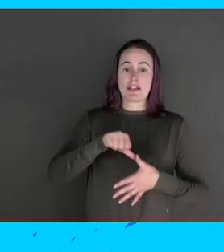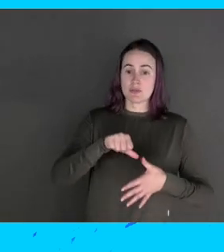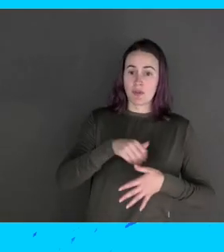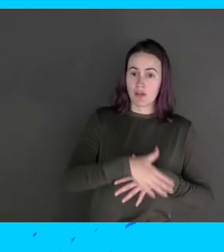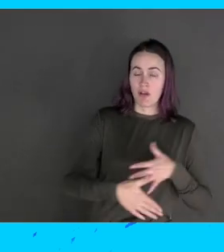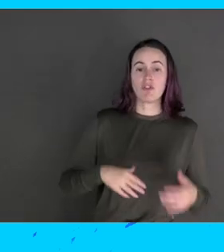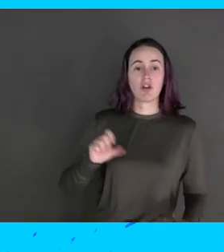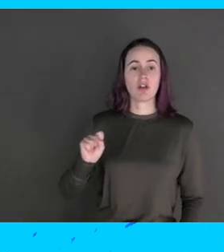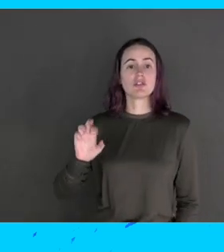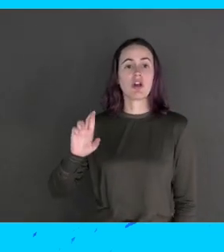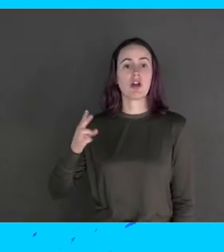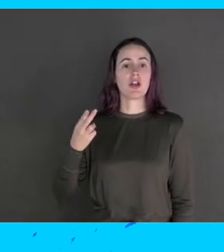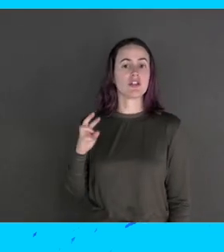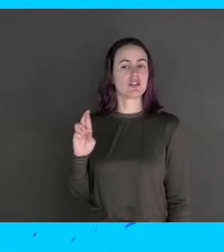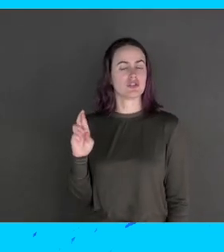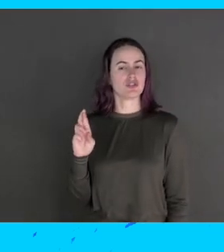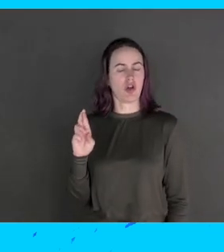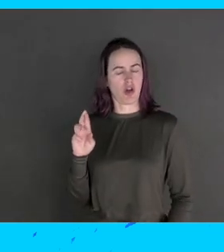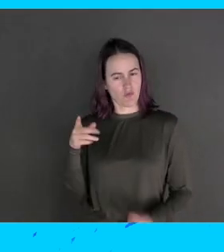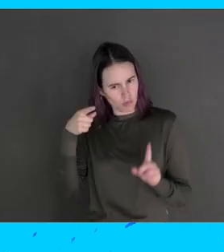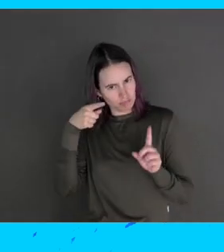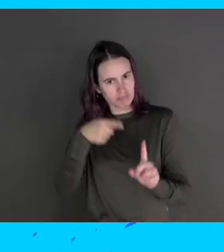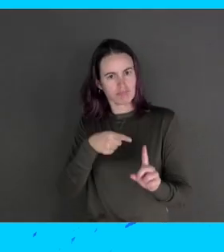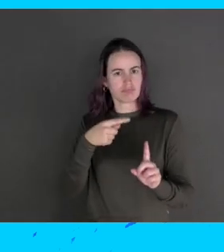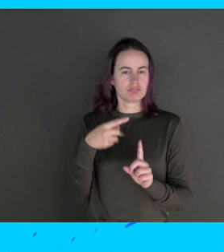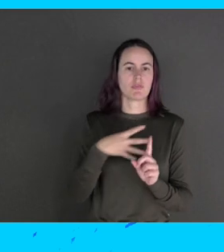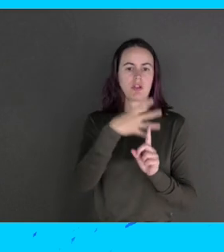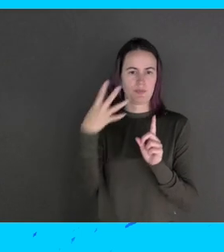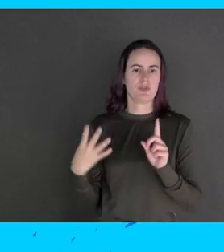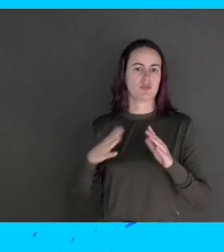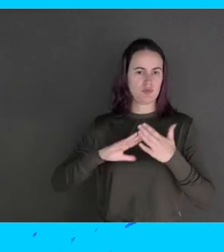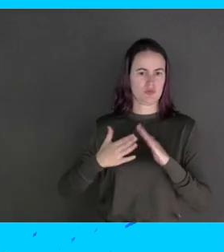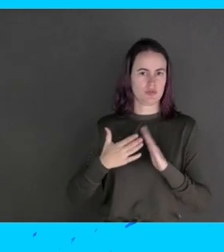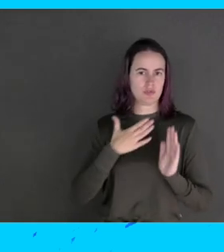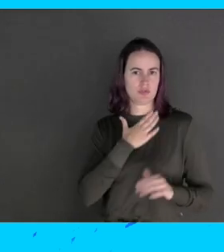reproductive rights, specifically for the LGBTQ community?